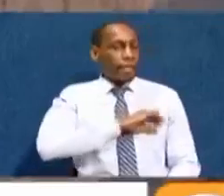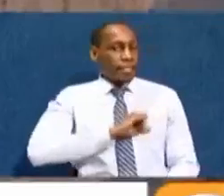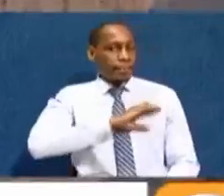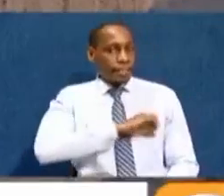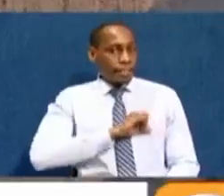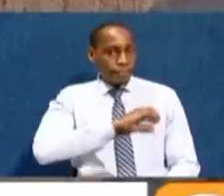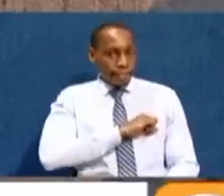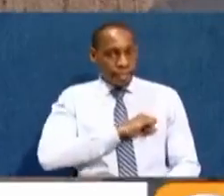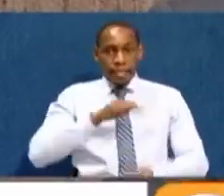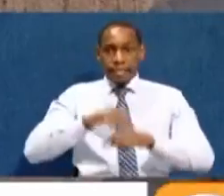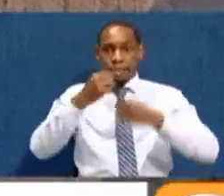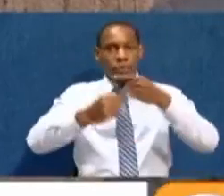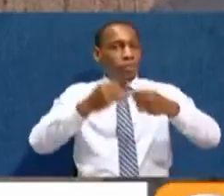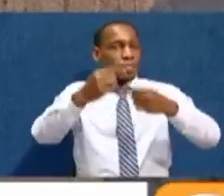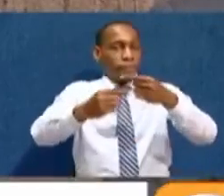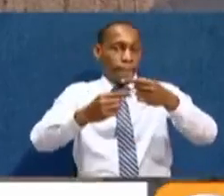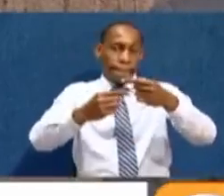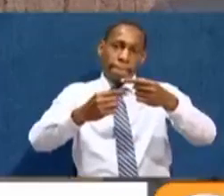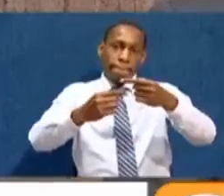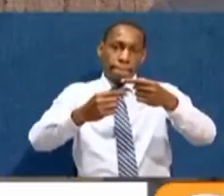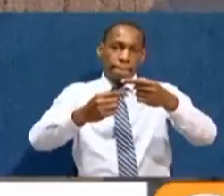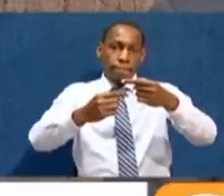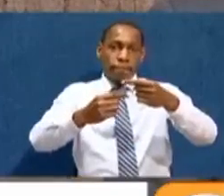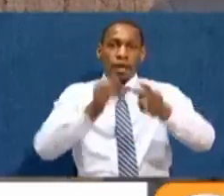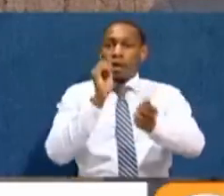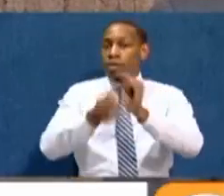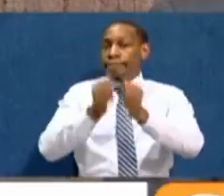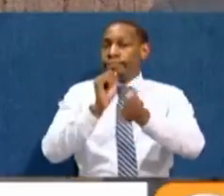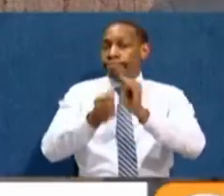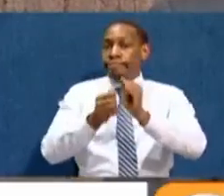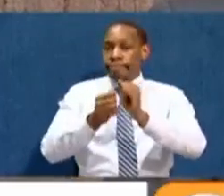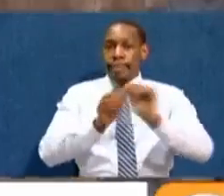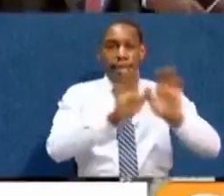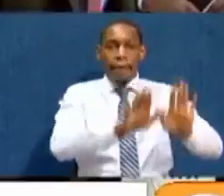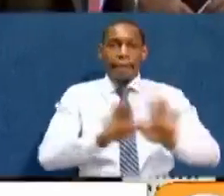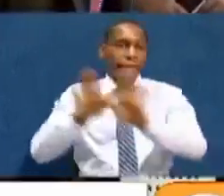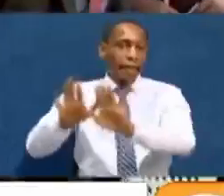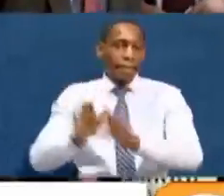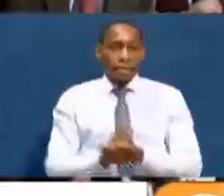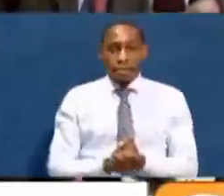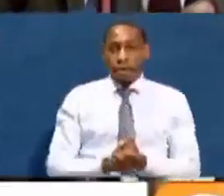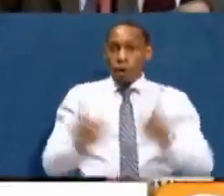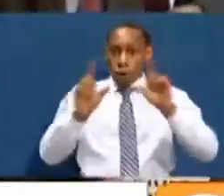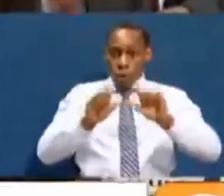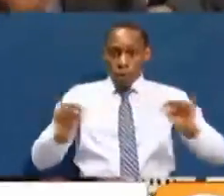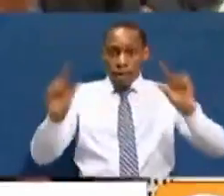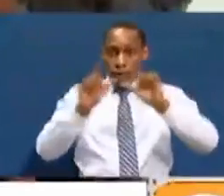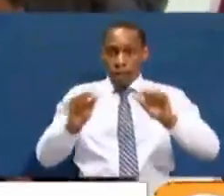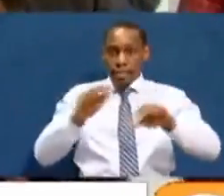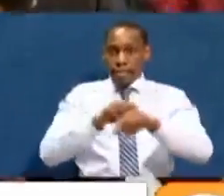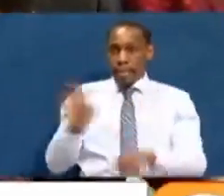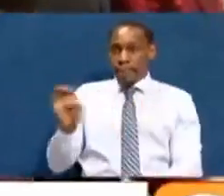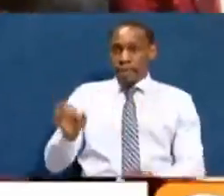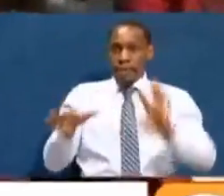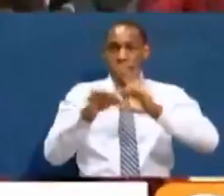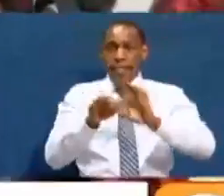tolerance as they go about their competitive campaigning. Their statement coming as the